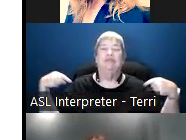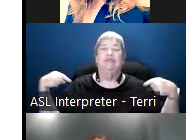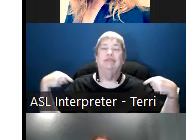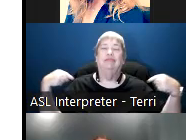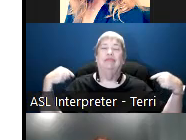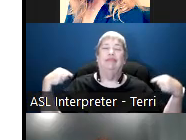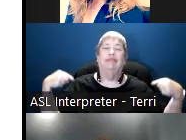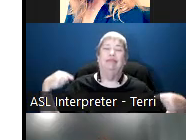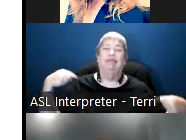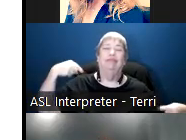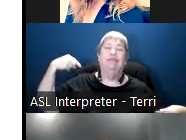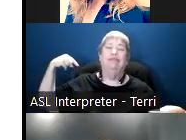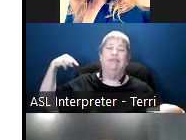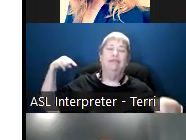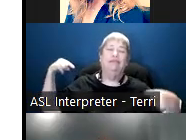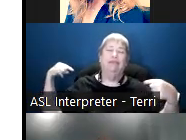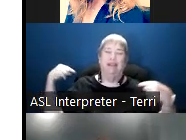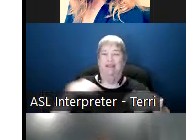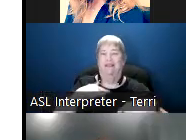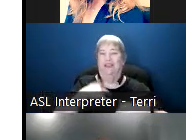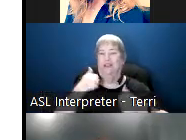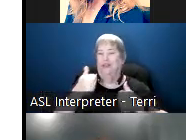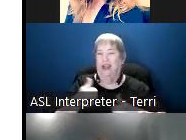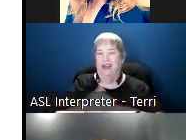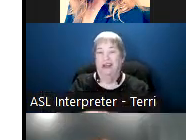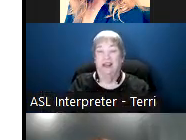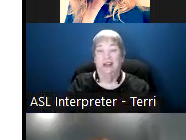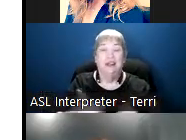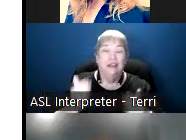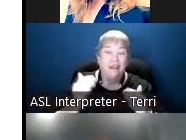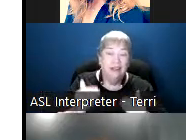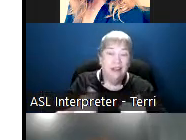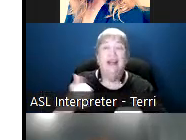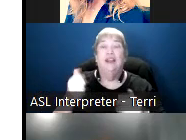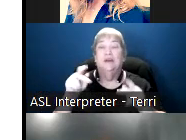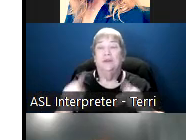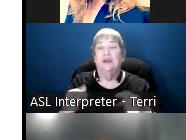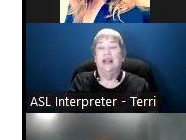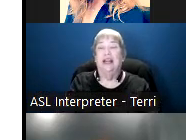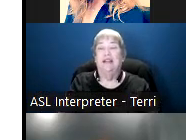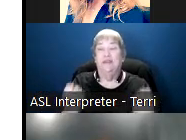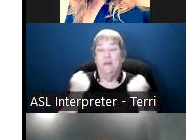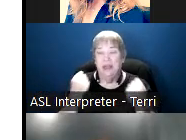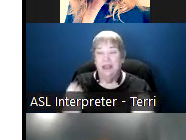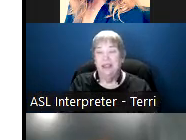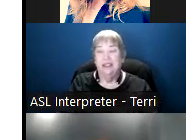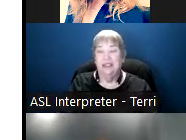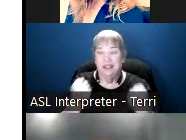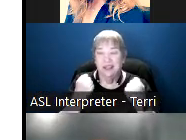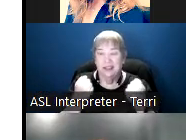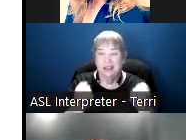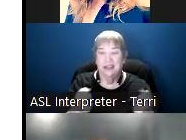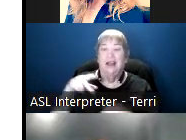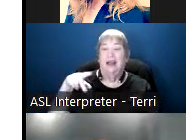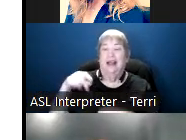weights. Yes, so these are all great examples of physical self-care. And some of you have listed some other ones.